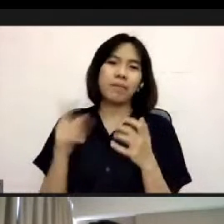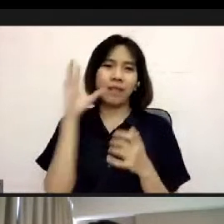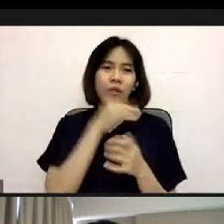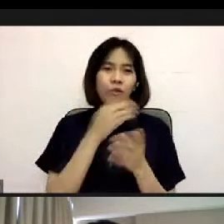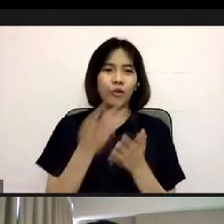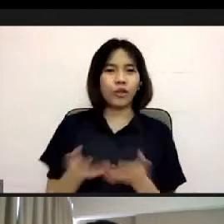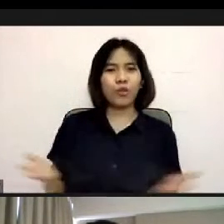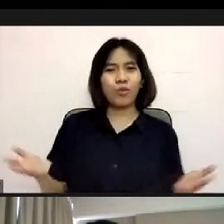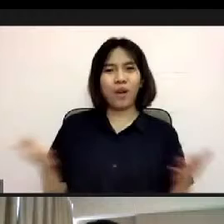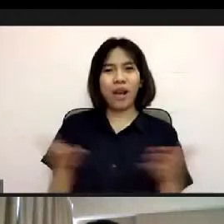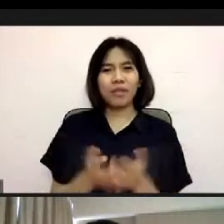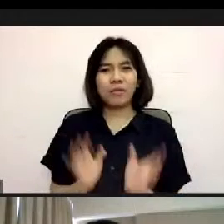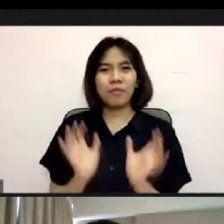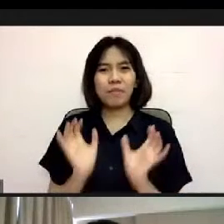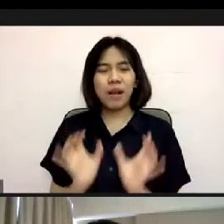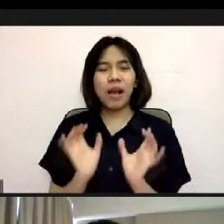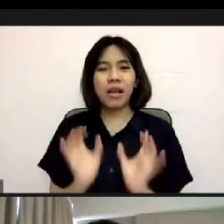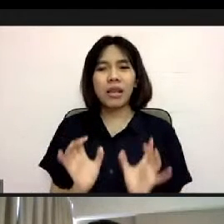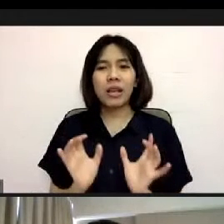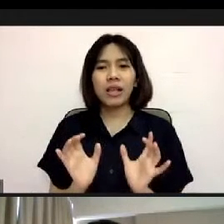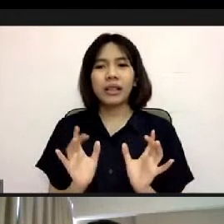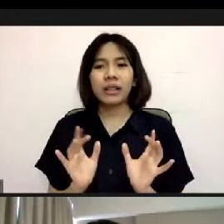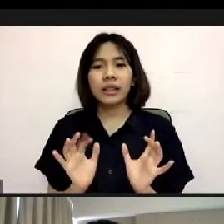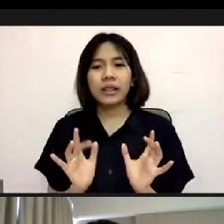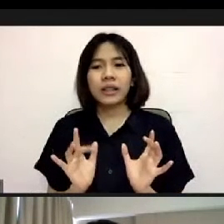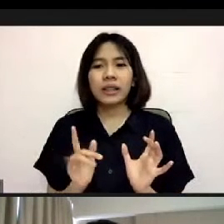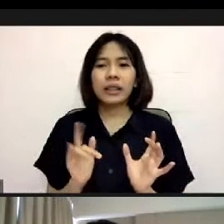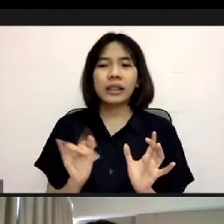so many